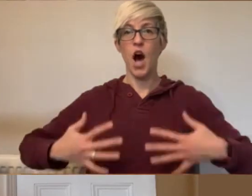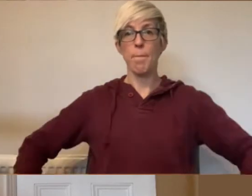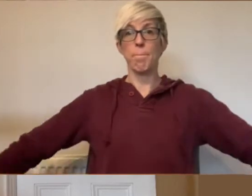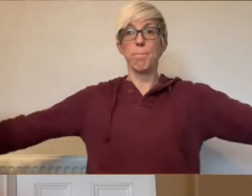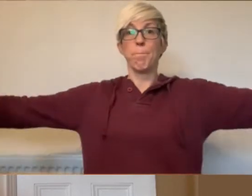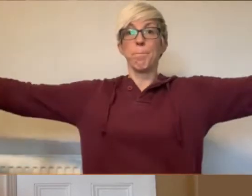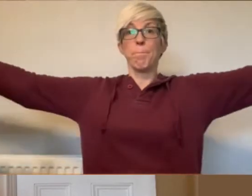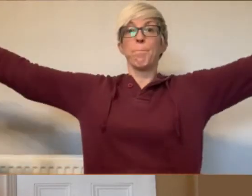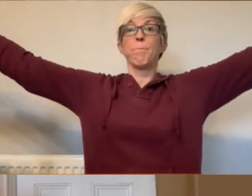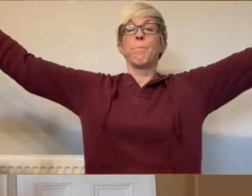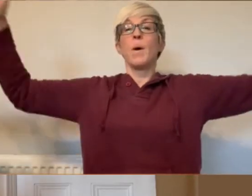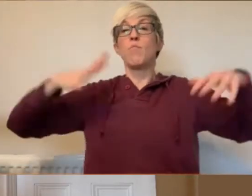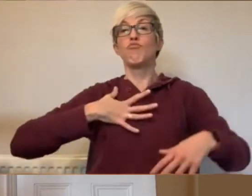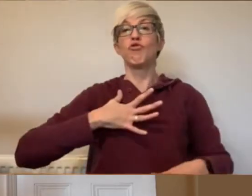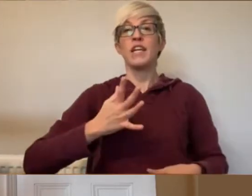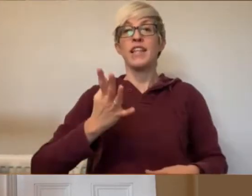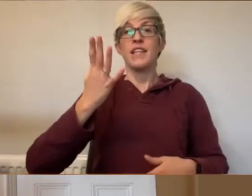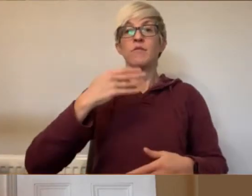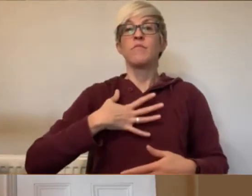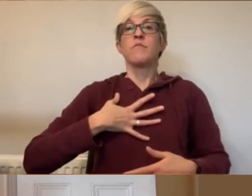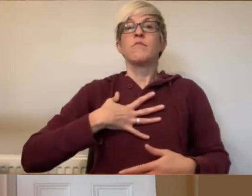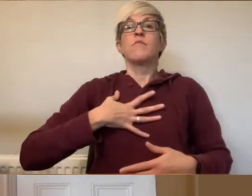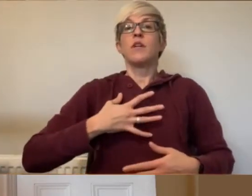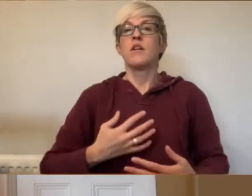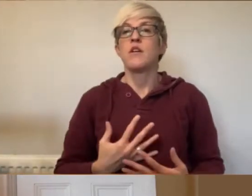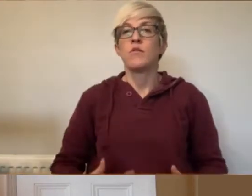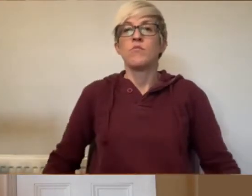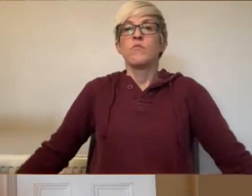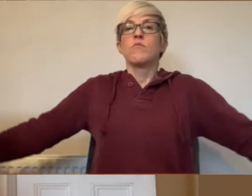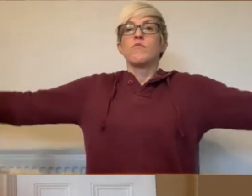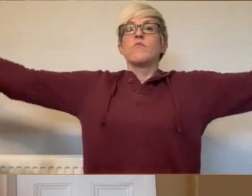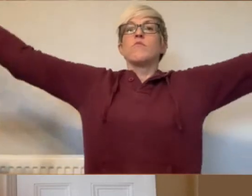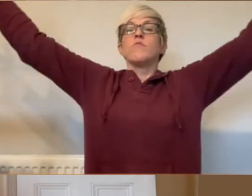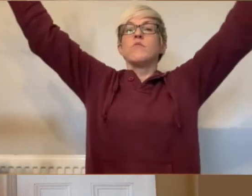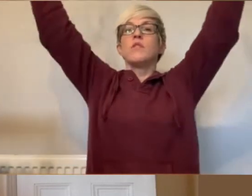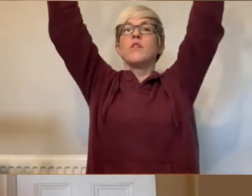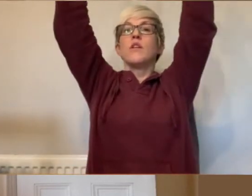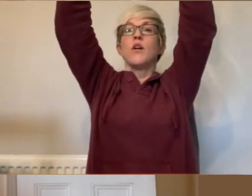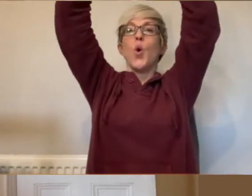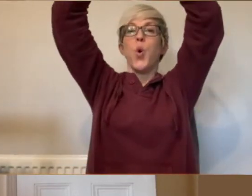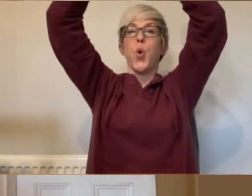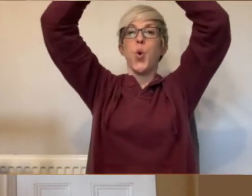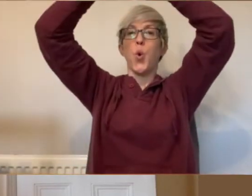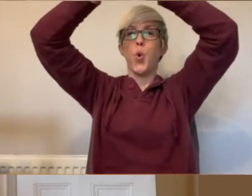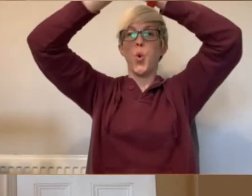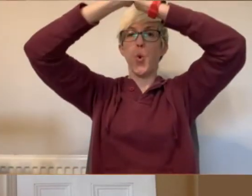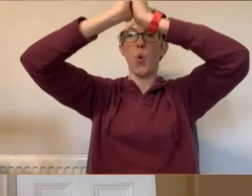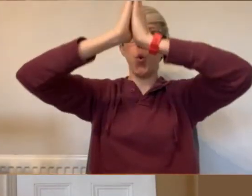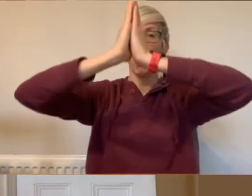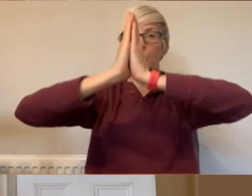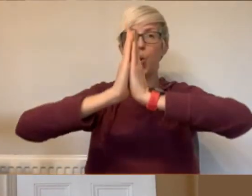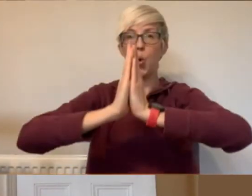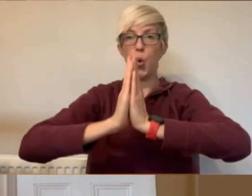the head. Breathe in, bring the hands up to a prayer position above your head. Breathe out, bring the hands